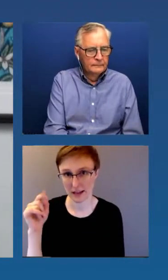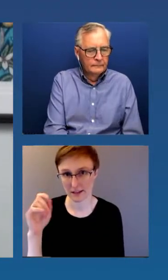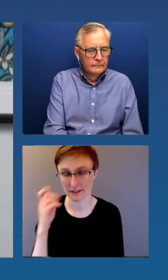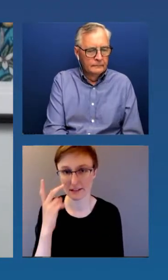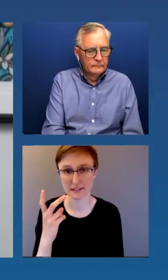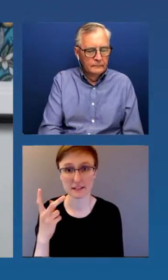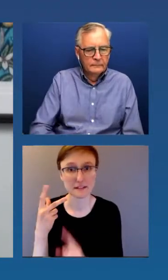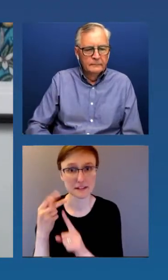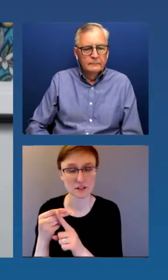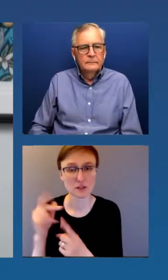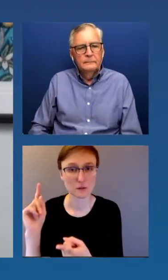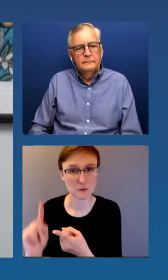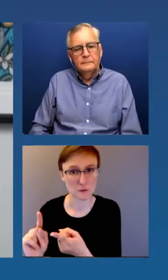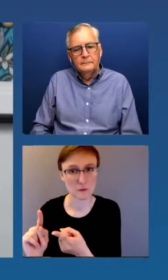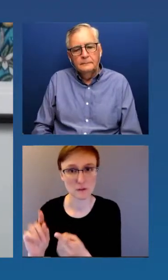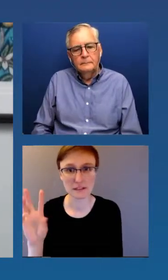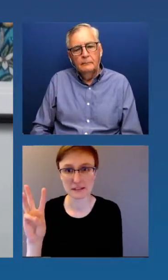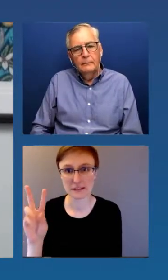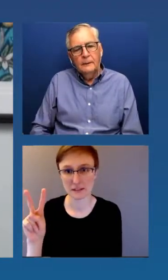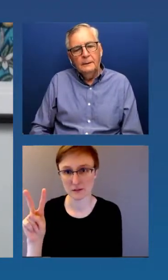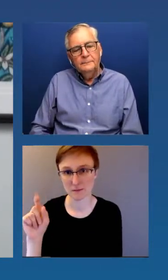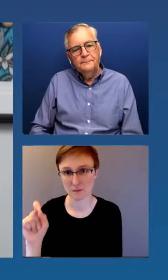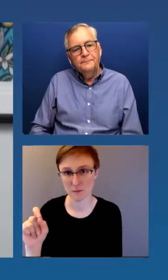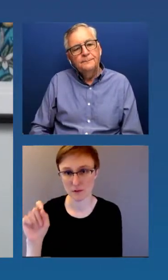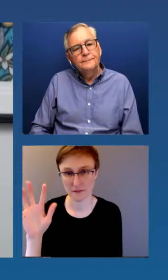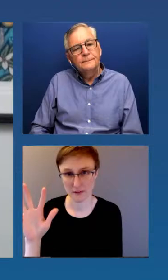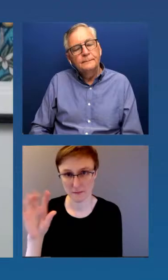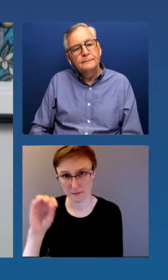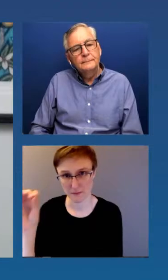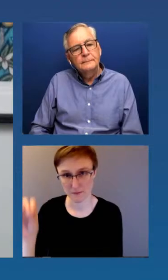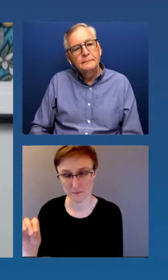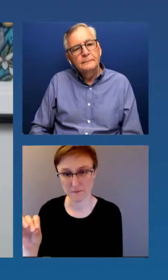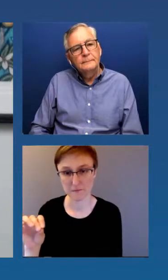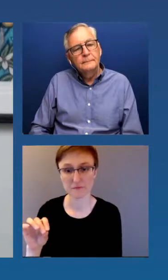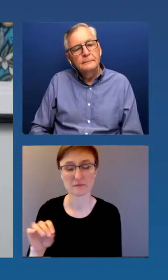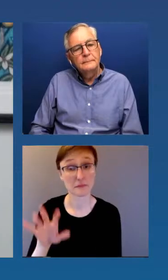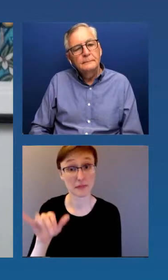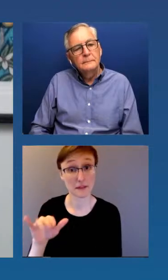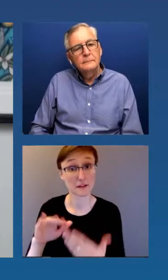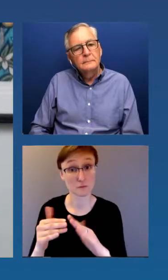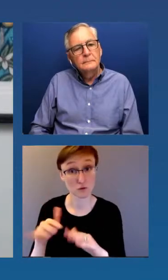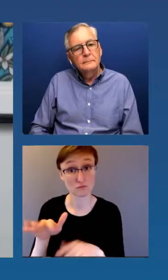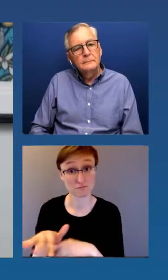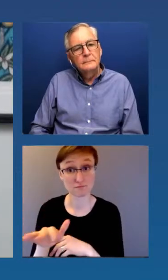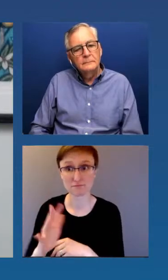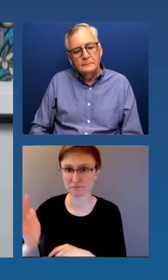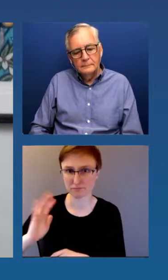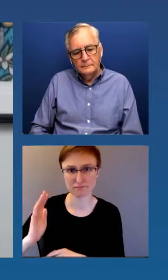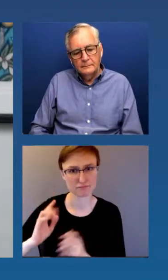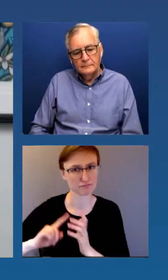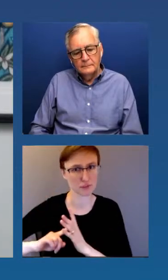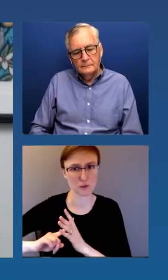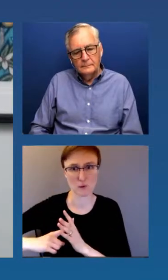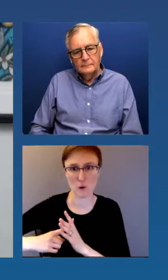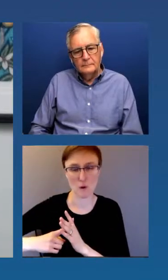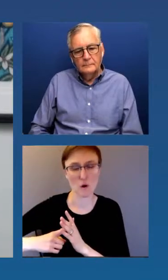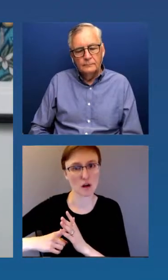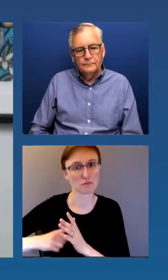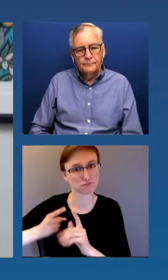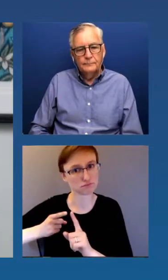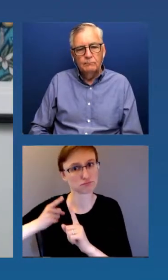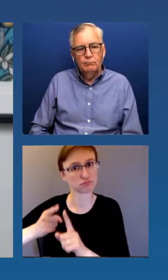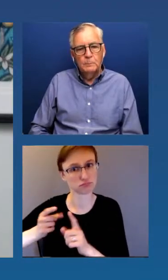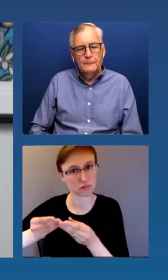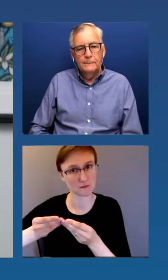at 62.5%. But it was also one of those neighborhoods that was targeted very early on by OPH